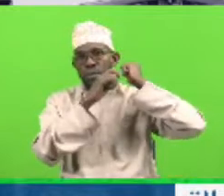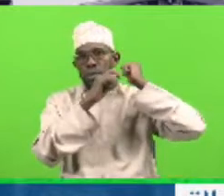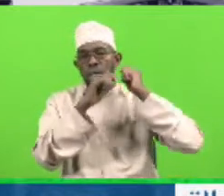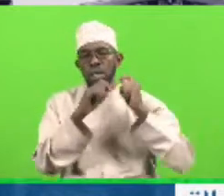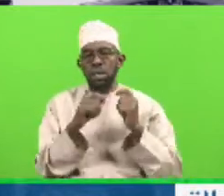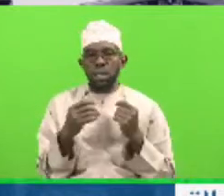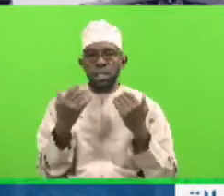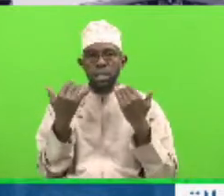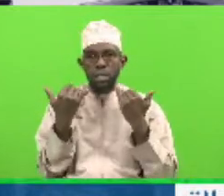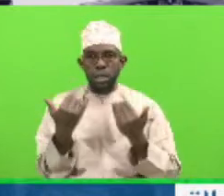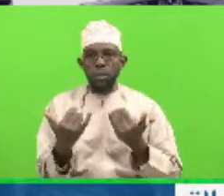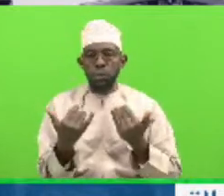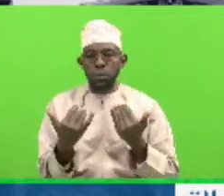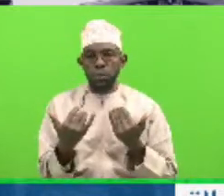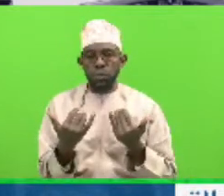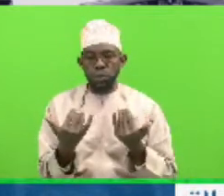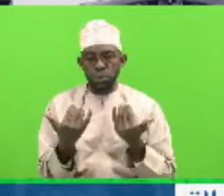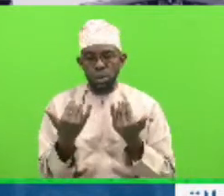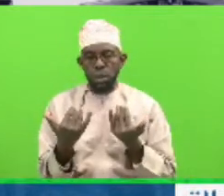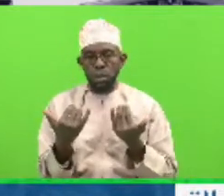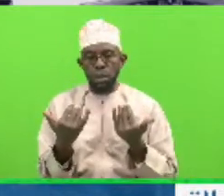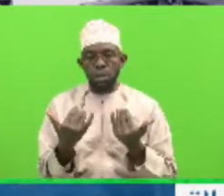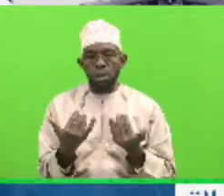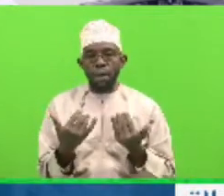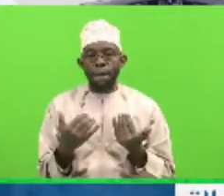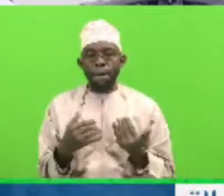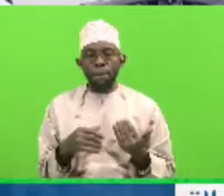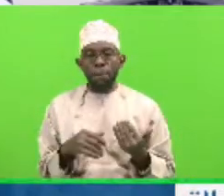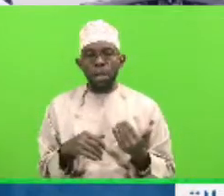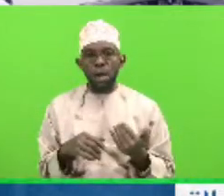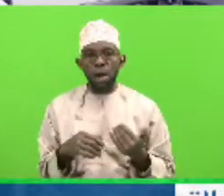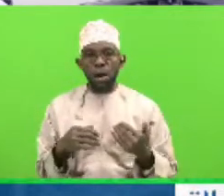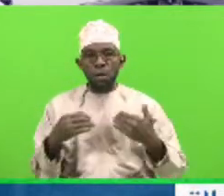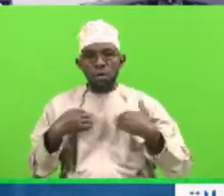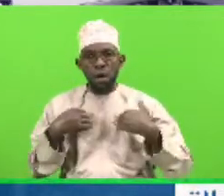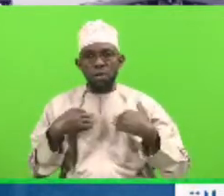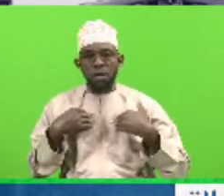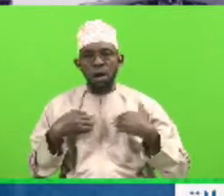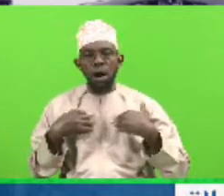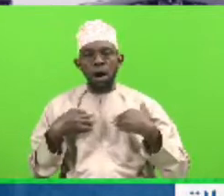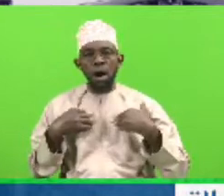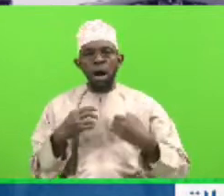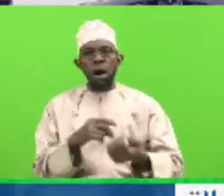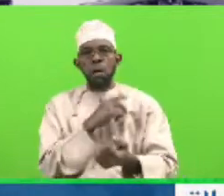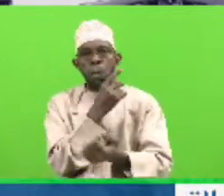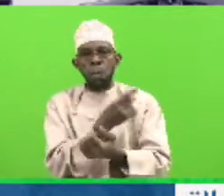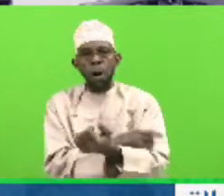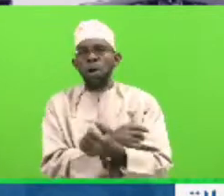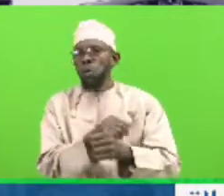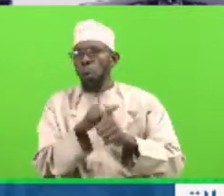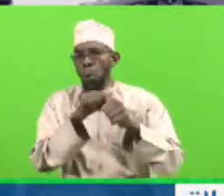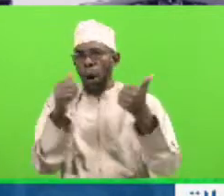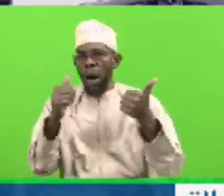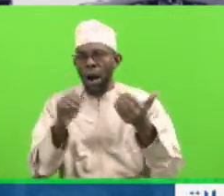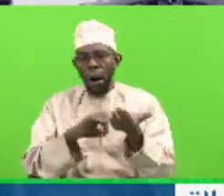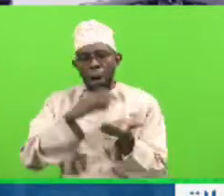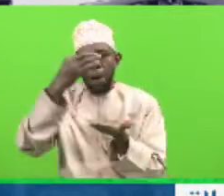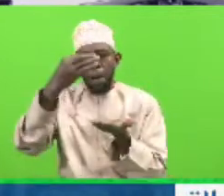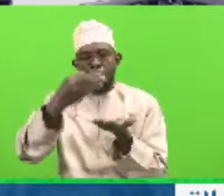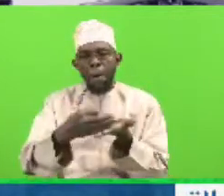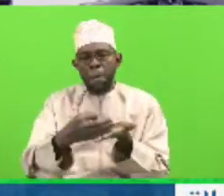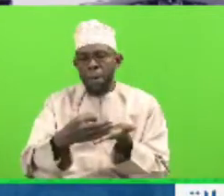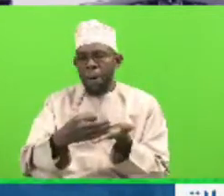However, today, with a powerful, well-funded lobby